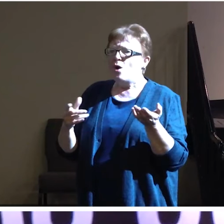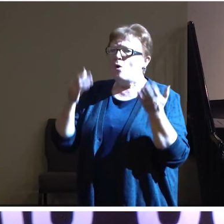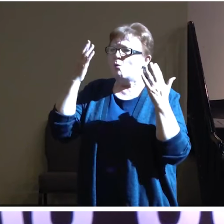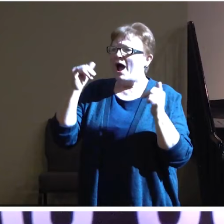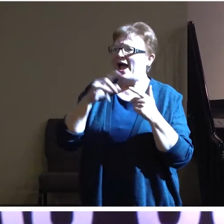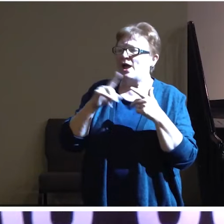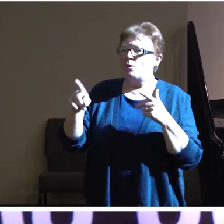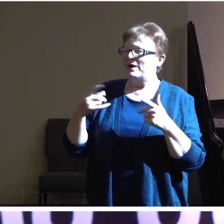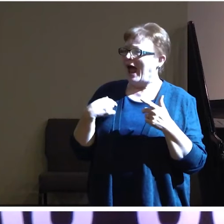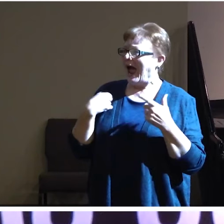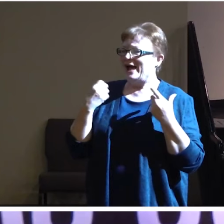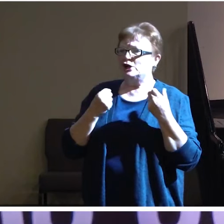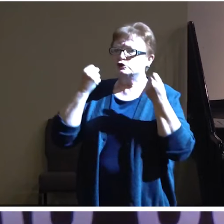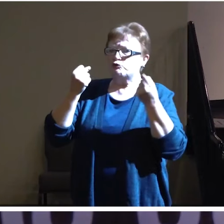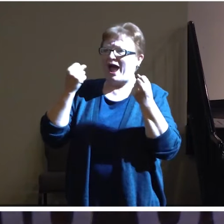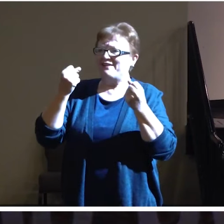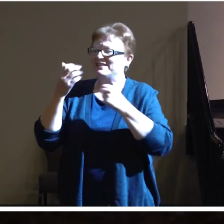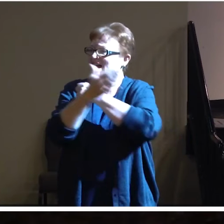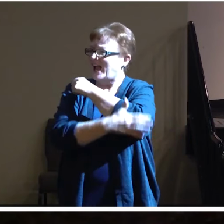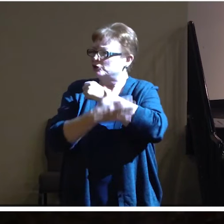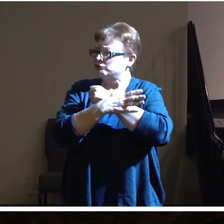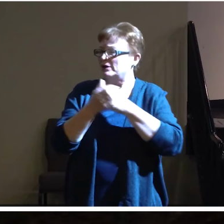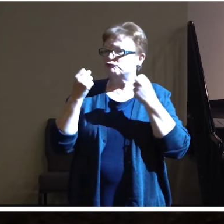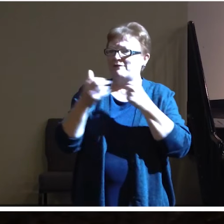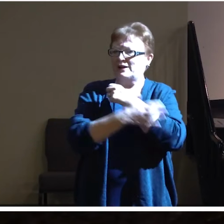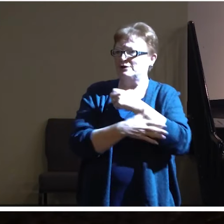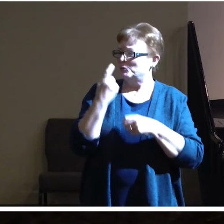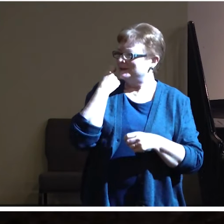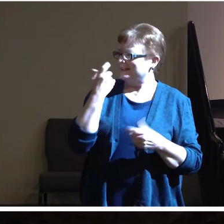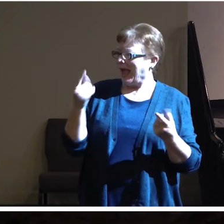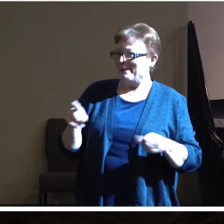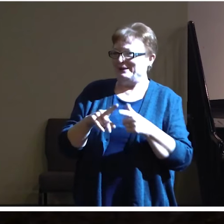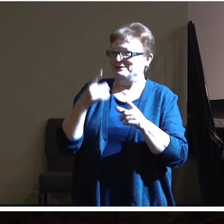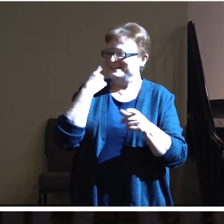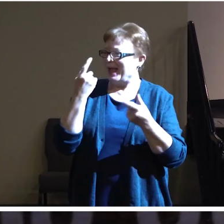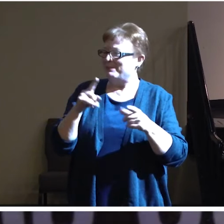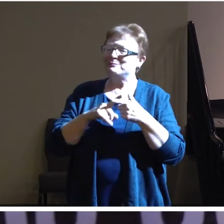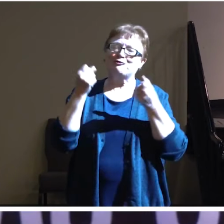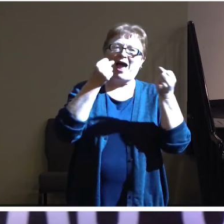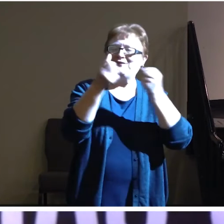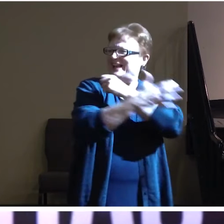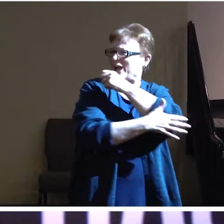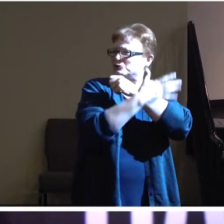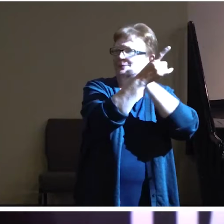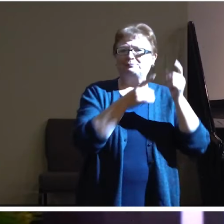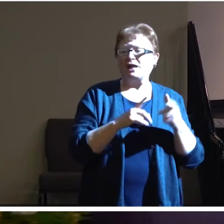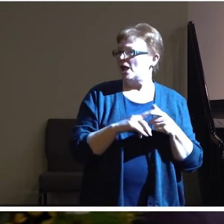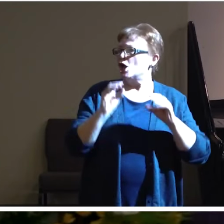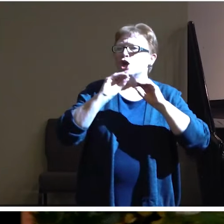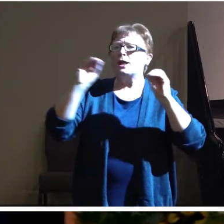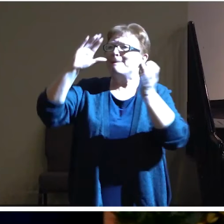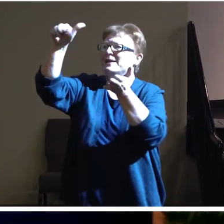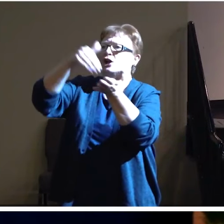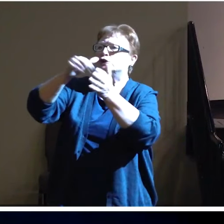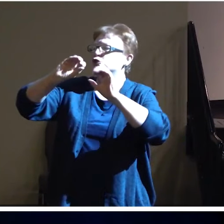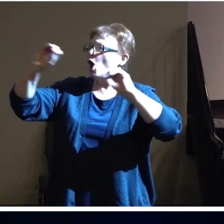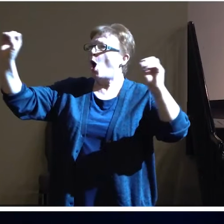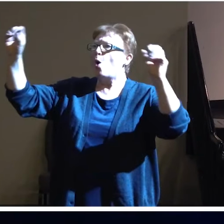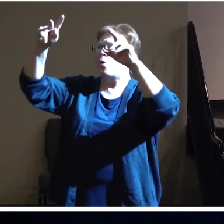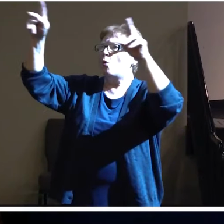when I drive out in the countryside, this happened to me recently, driving out in the countryside in the middle of Nowheresville,